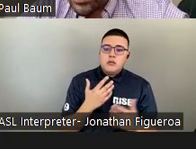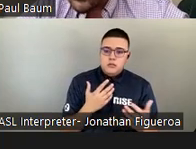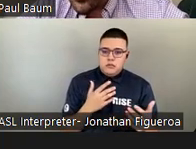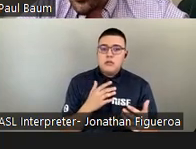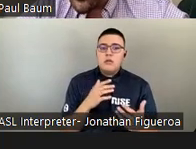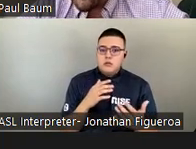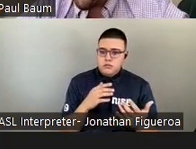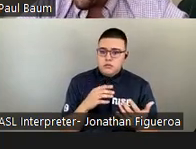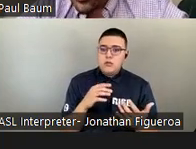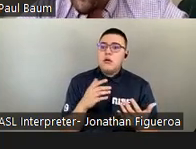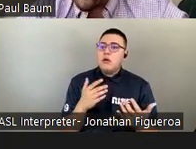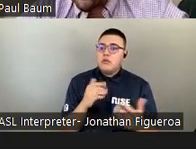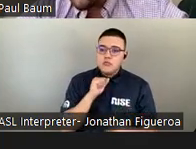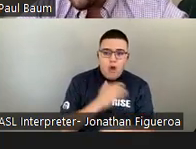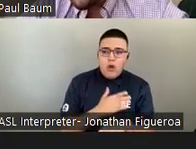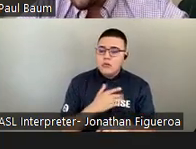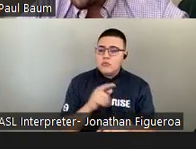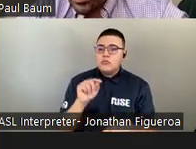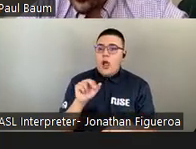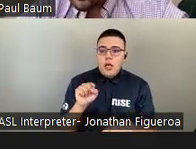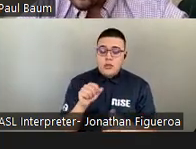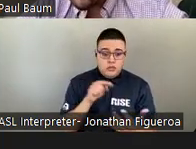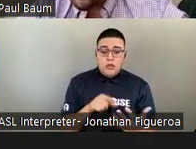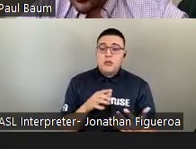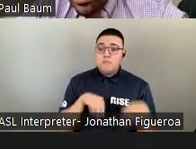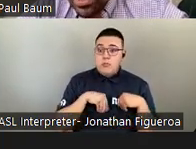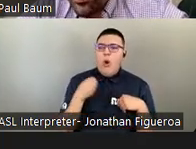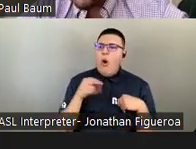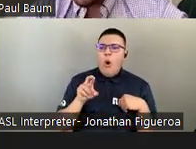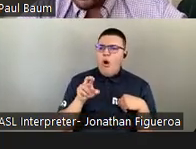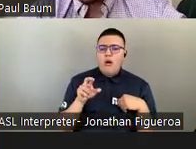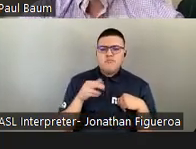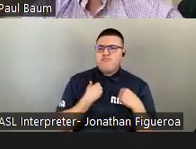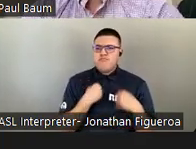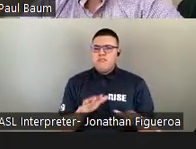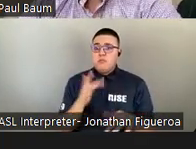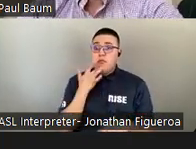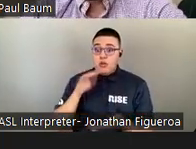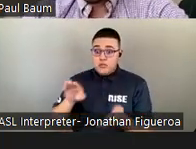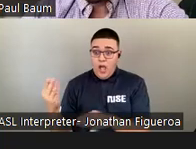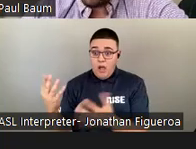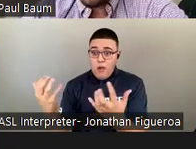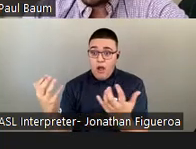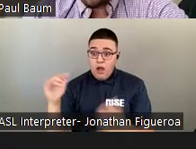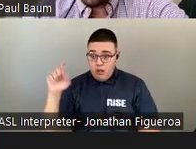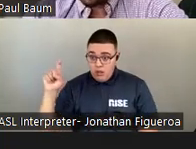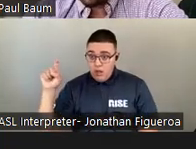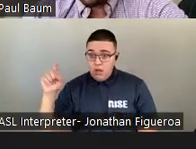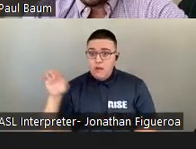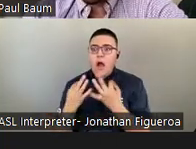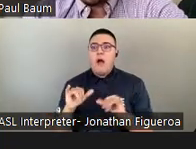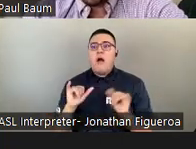a trans daughter, or having them perish and be deceased? And sometimes those are the